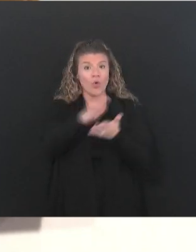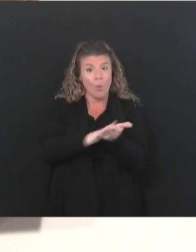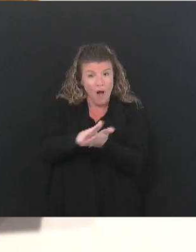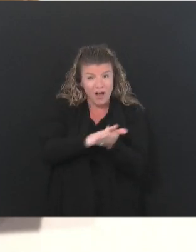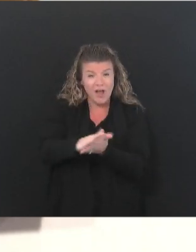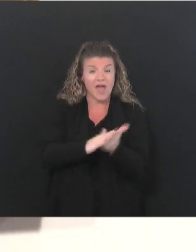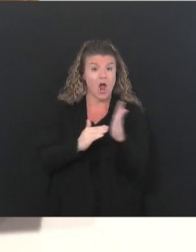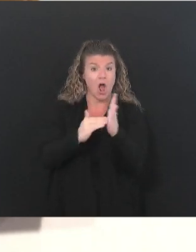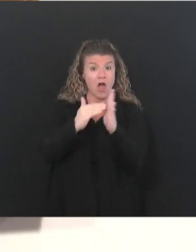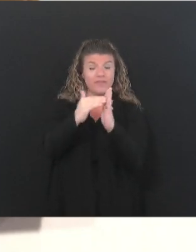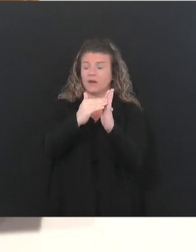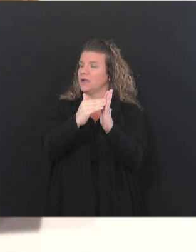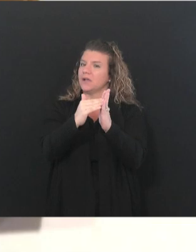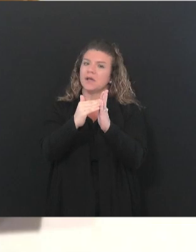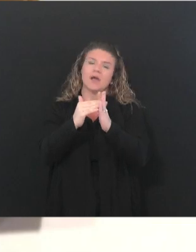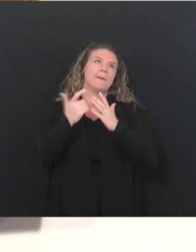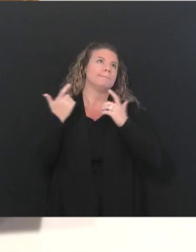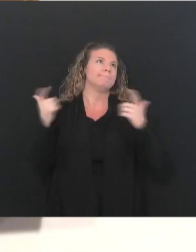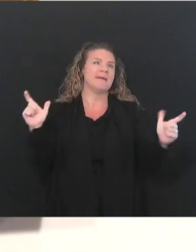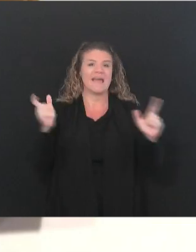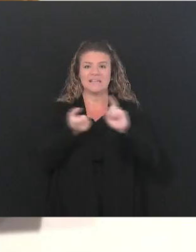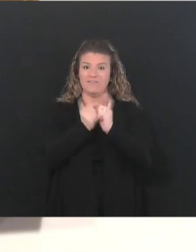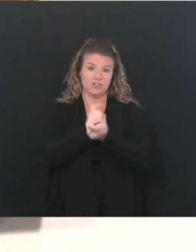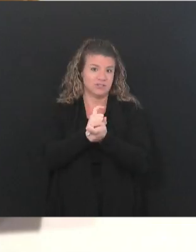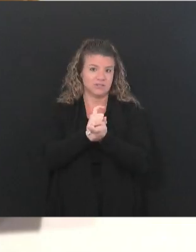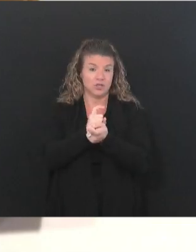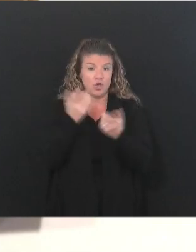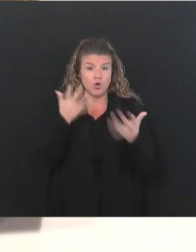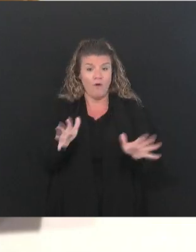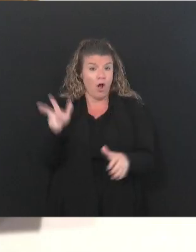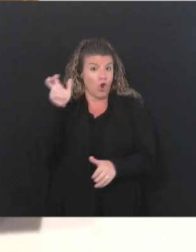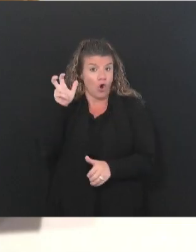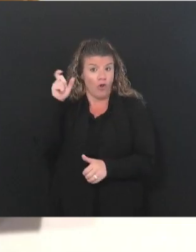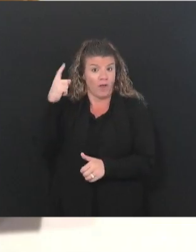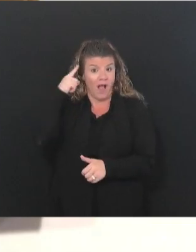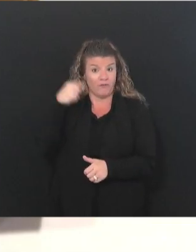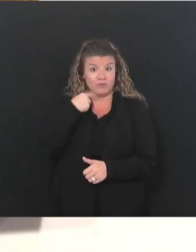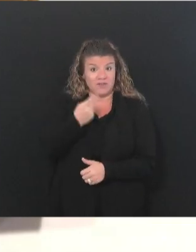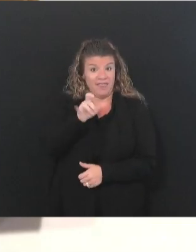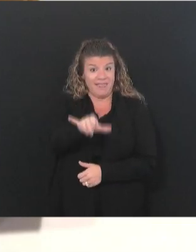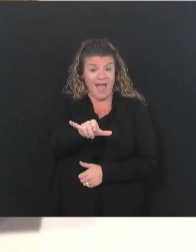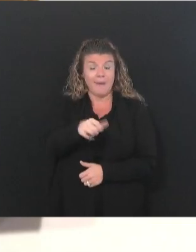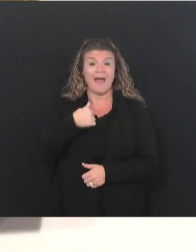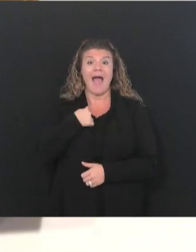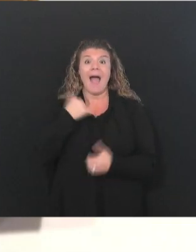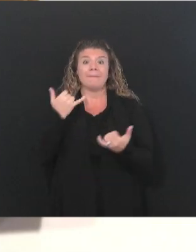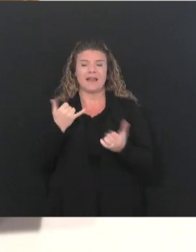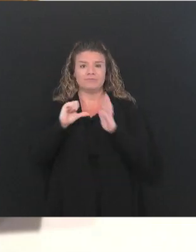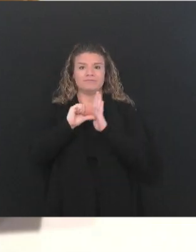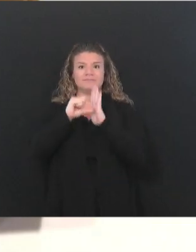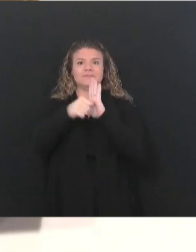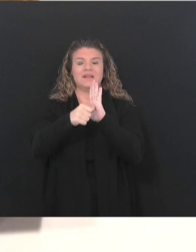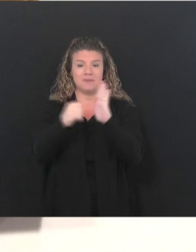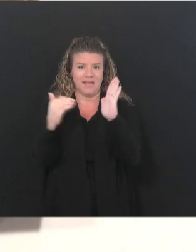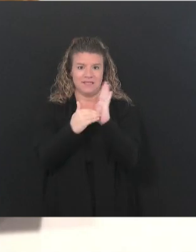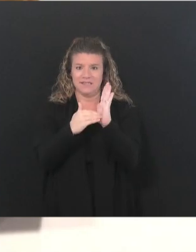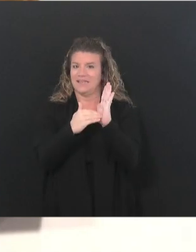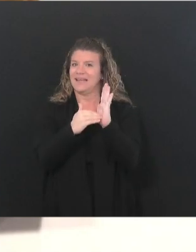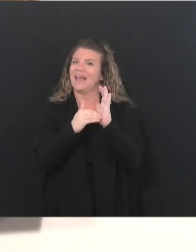frequently, is making a huge difference. You've heard that from the governor, but I would implore you not to